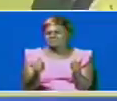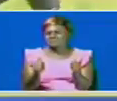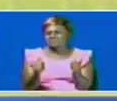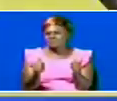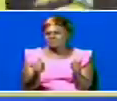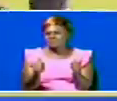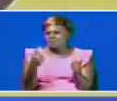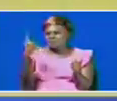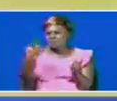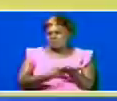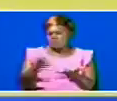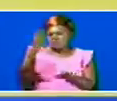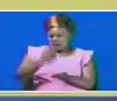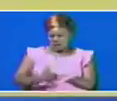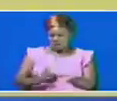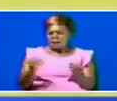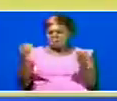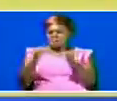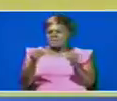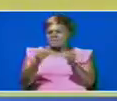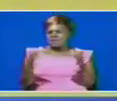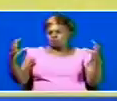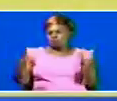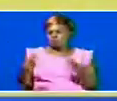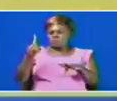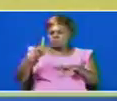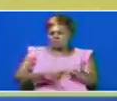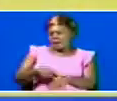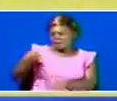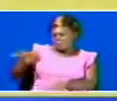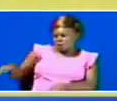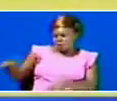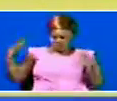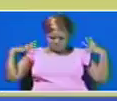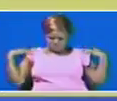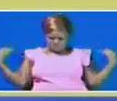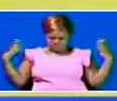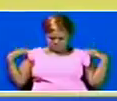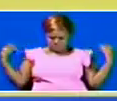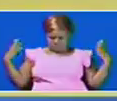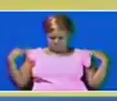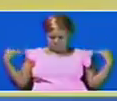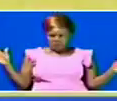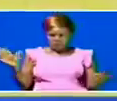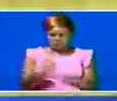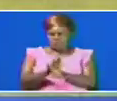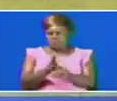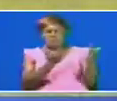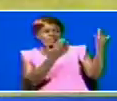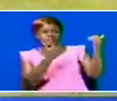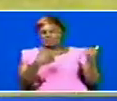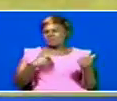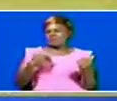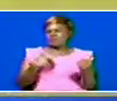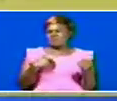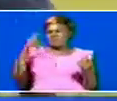Just a week and a half ago, I caught up with the team during one of their early morning training sessions. They were upbeat and full of expectations. They